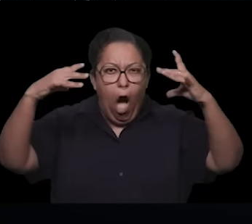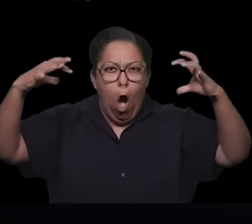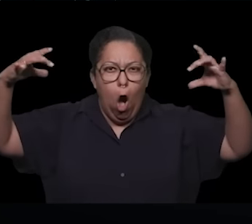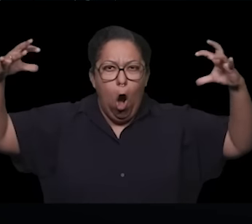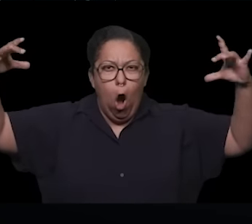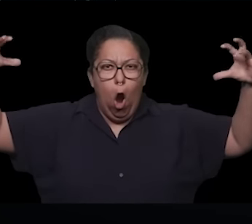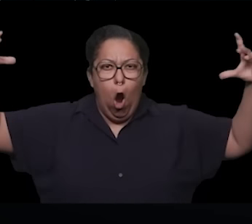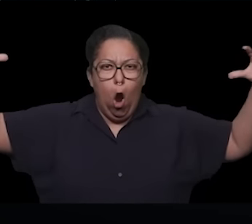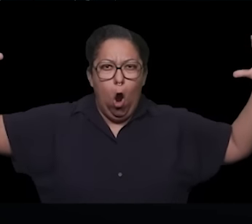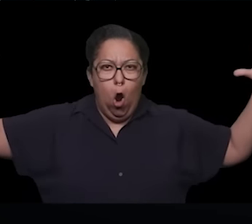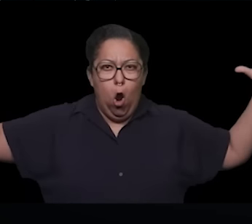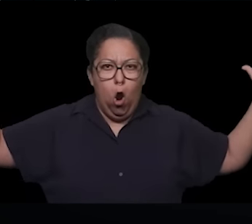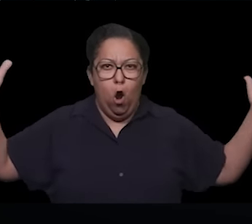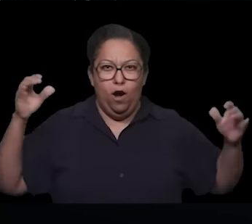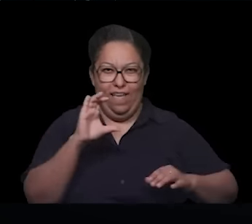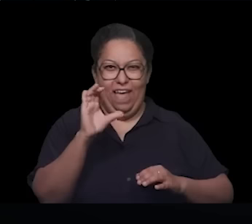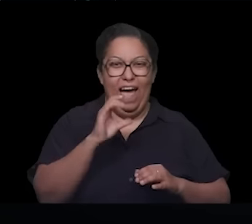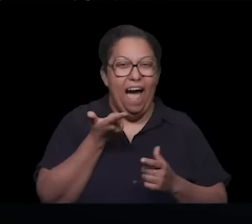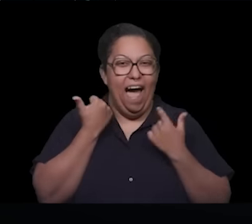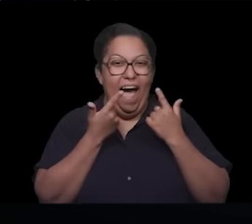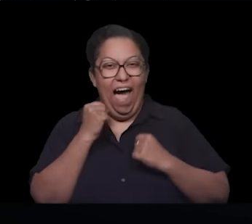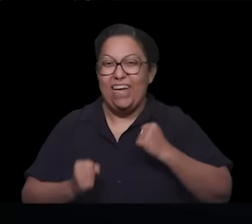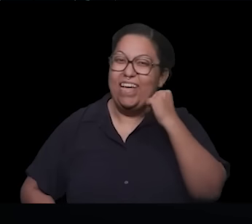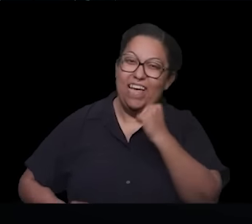shield. The craft explodes.